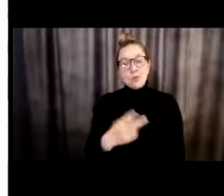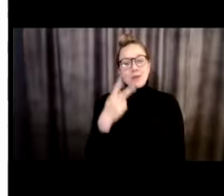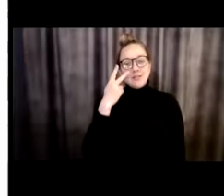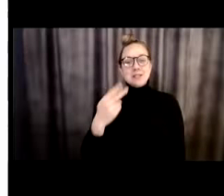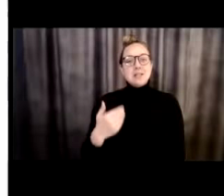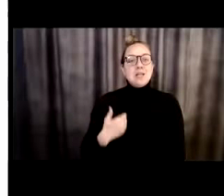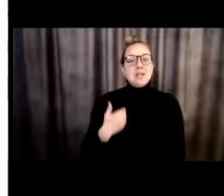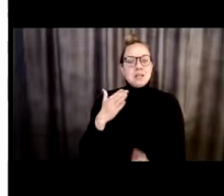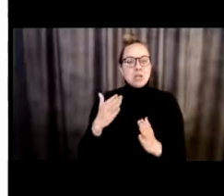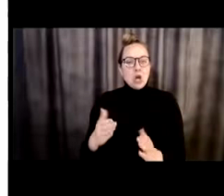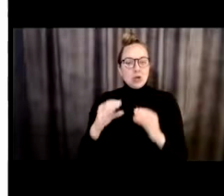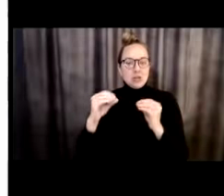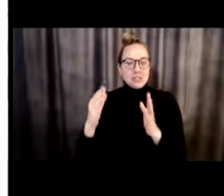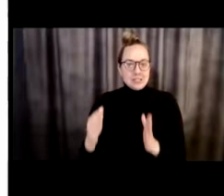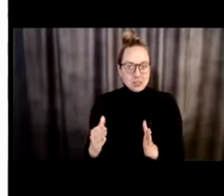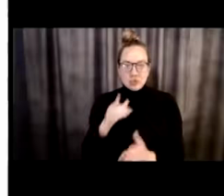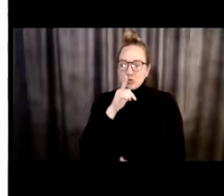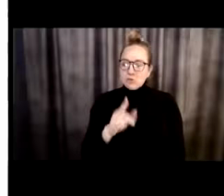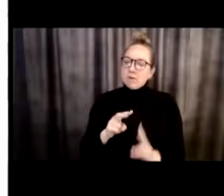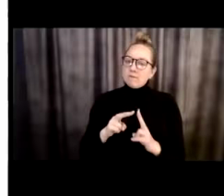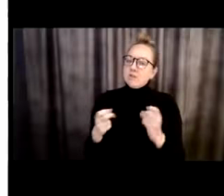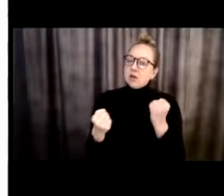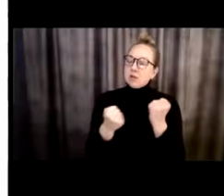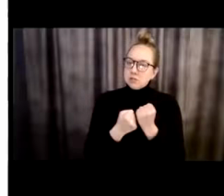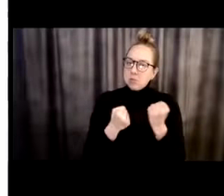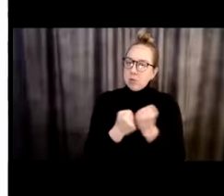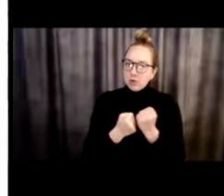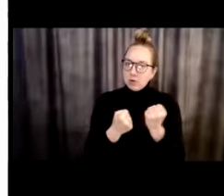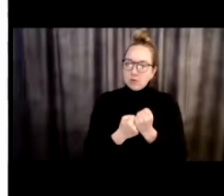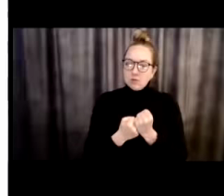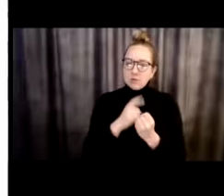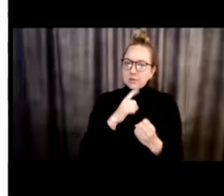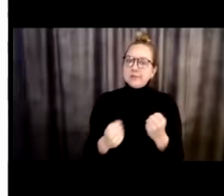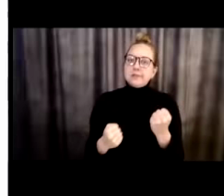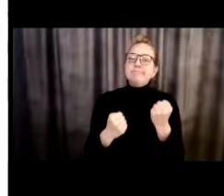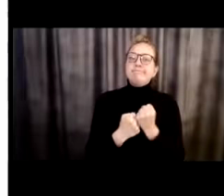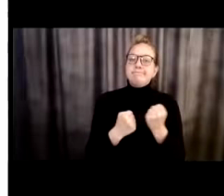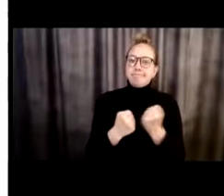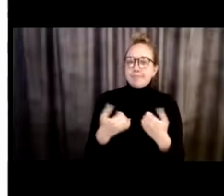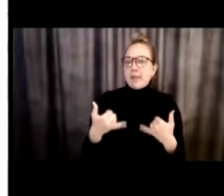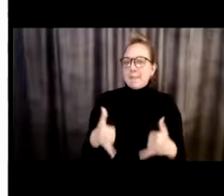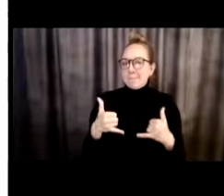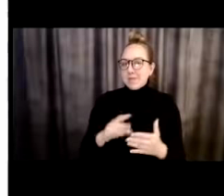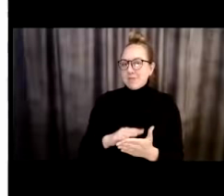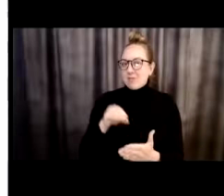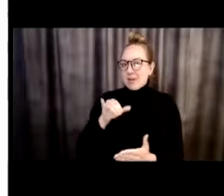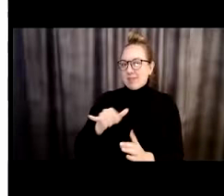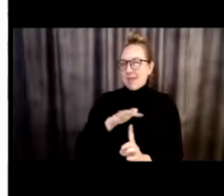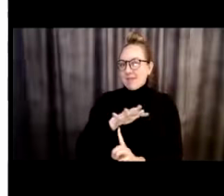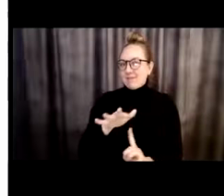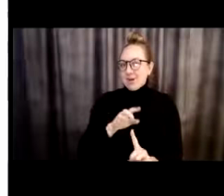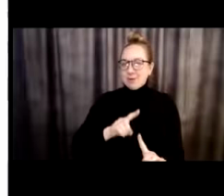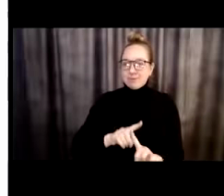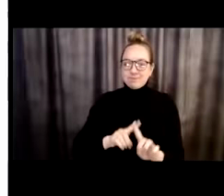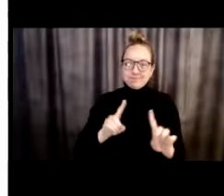who are in the district now who are super supportive to this way of a playful learning environment. And